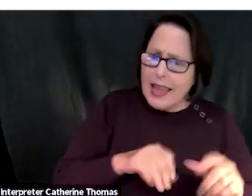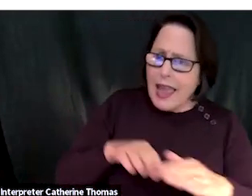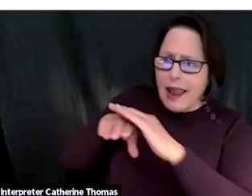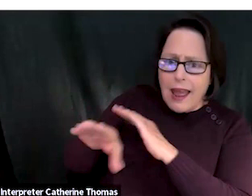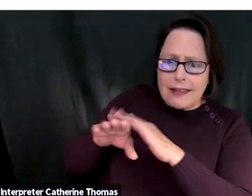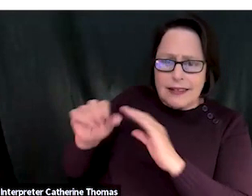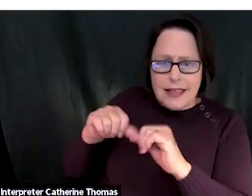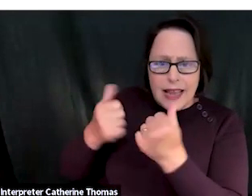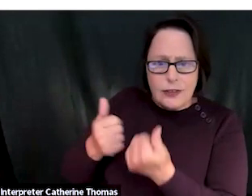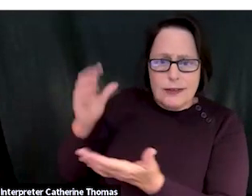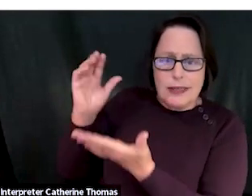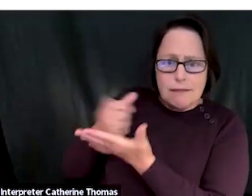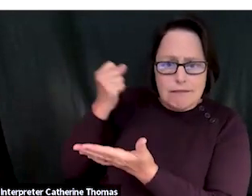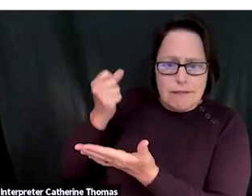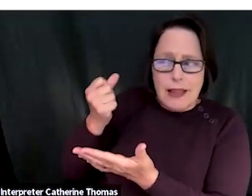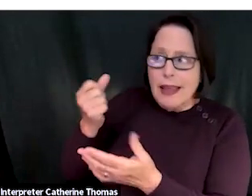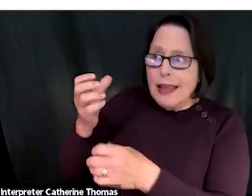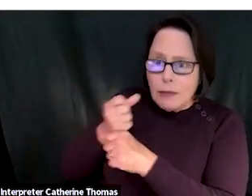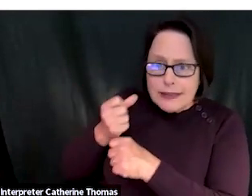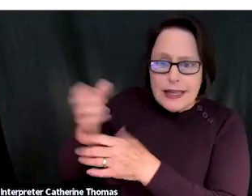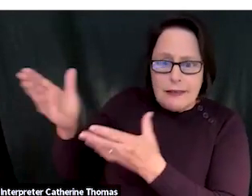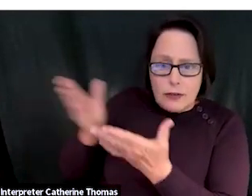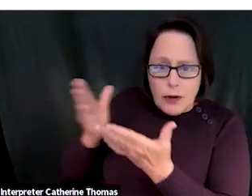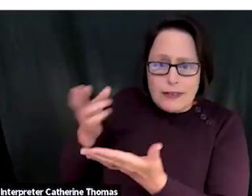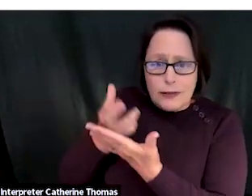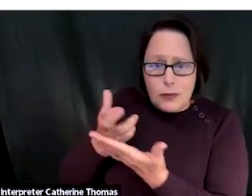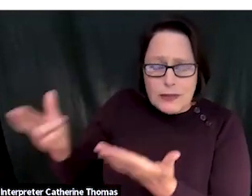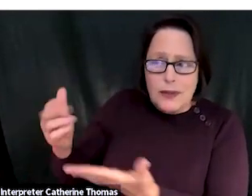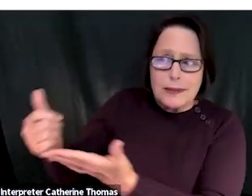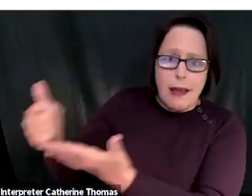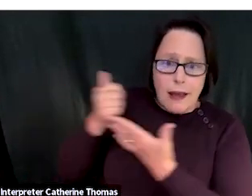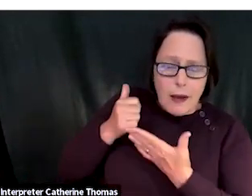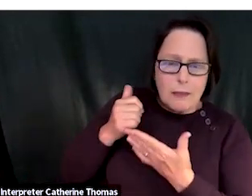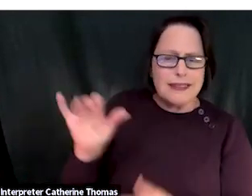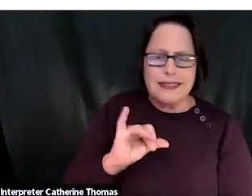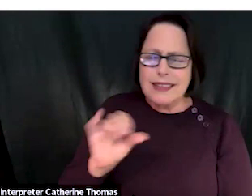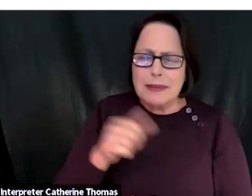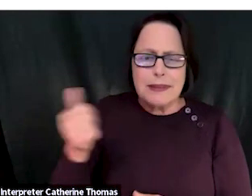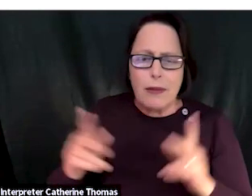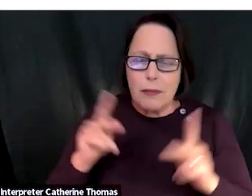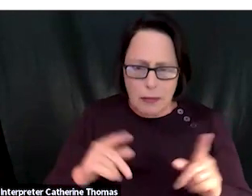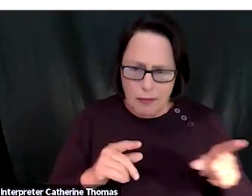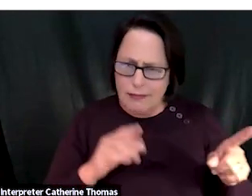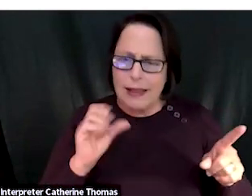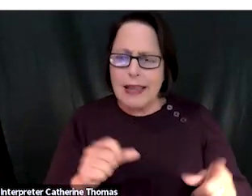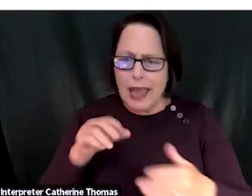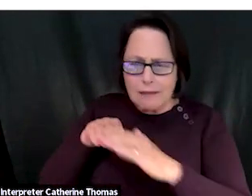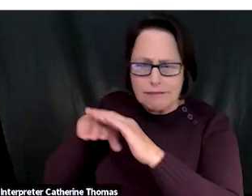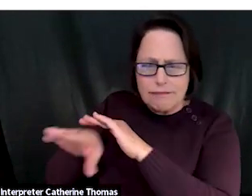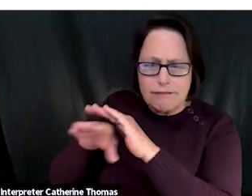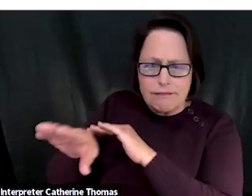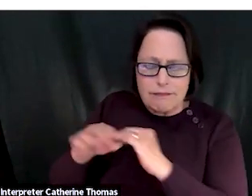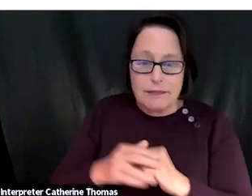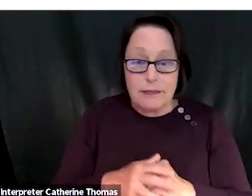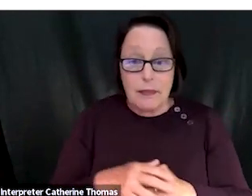agency and receive the same services and resources as anyone else. We must